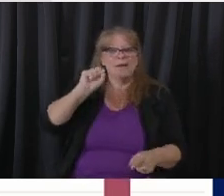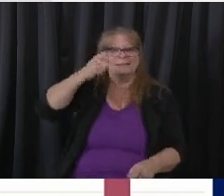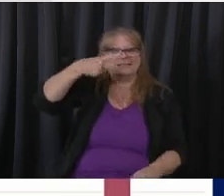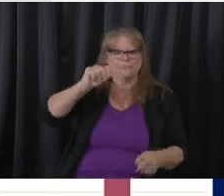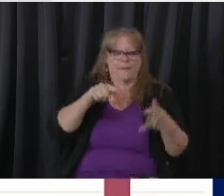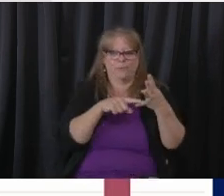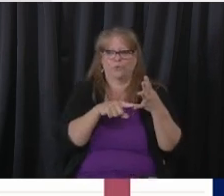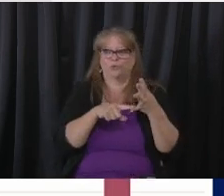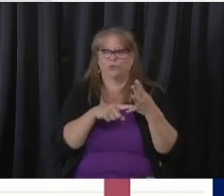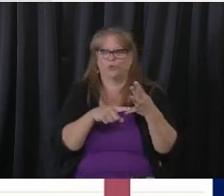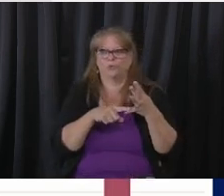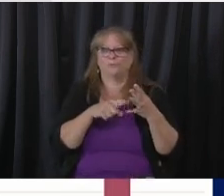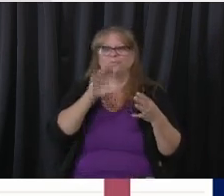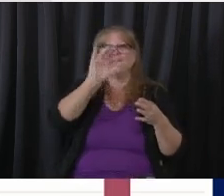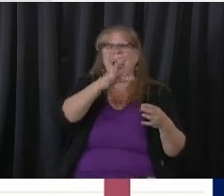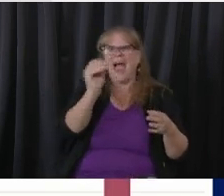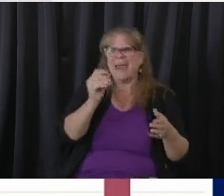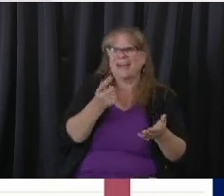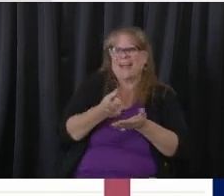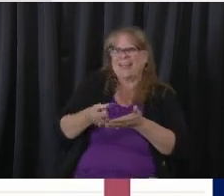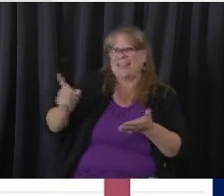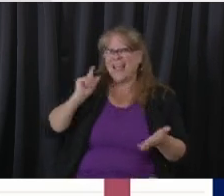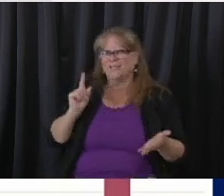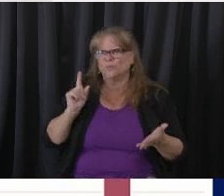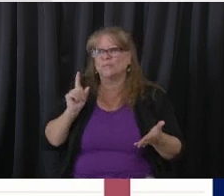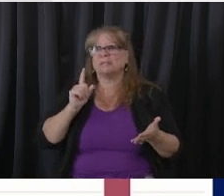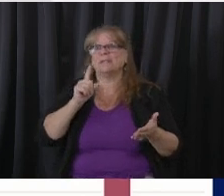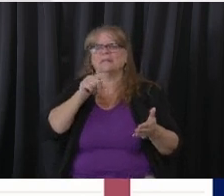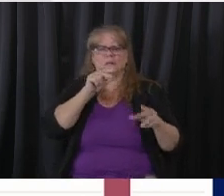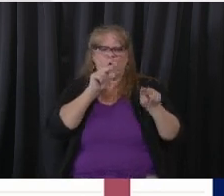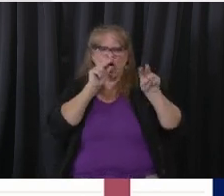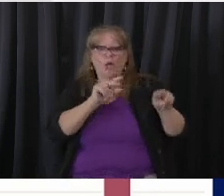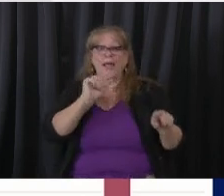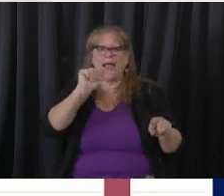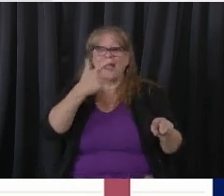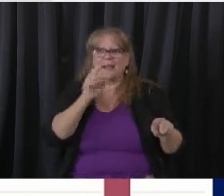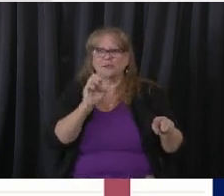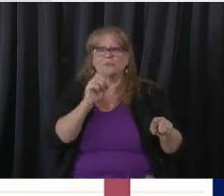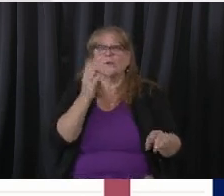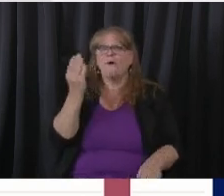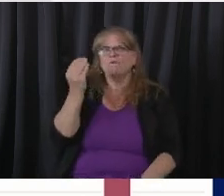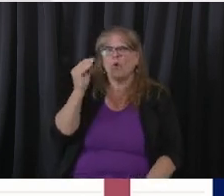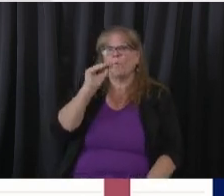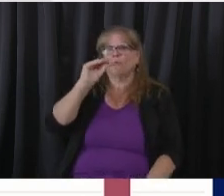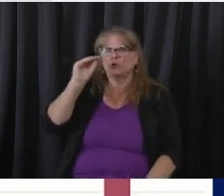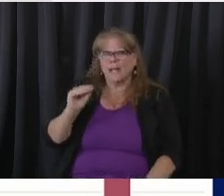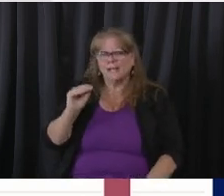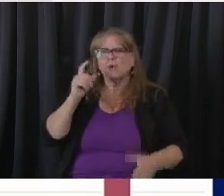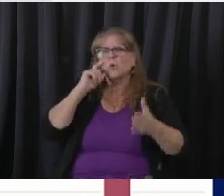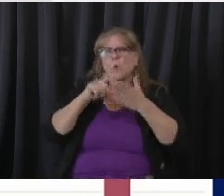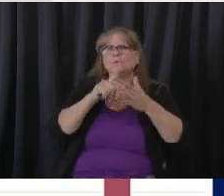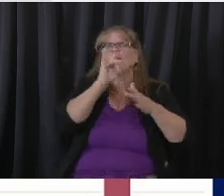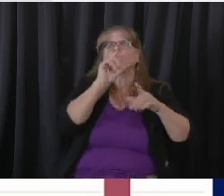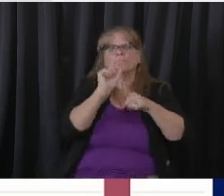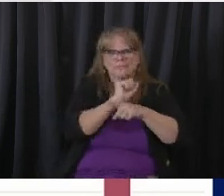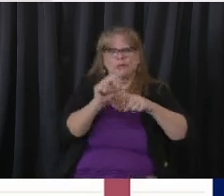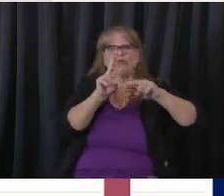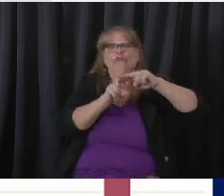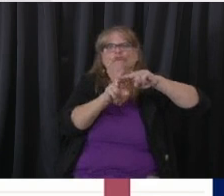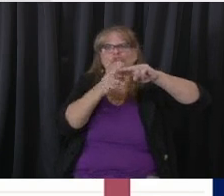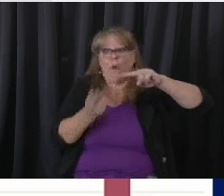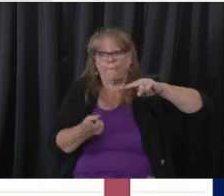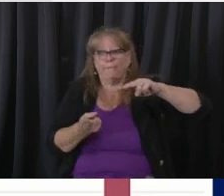did see a small decrease, a 14% decrease. So we are continuing to see high levels of disease transmission. But the story is a little bit